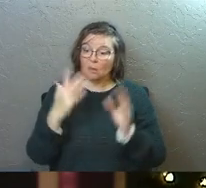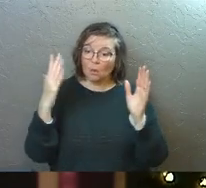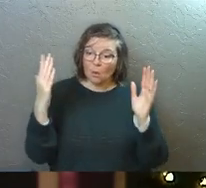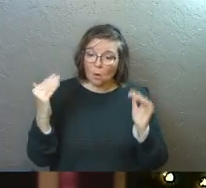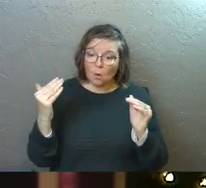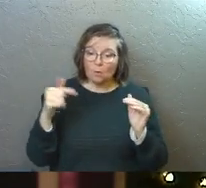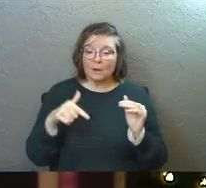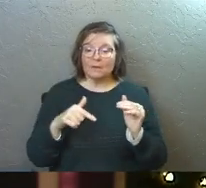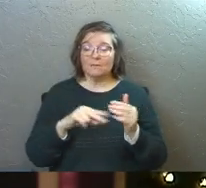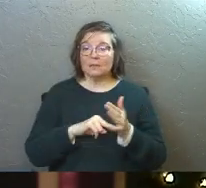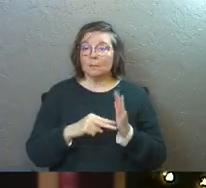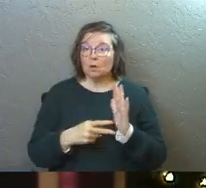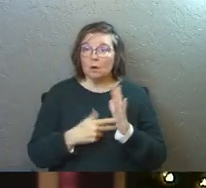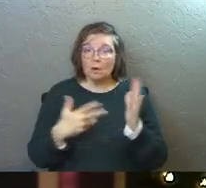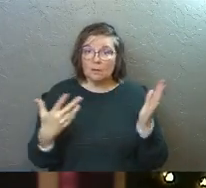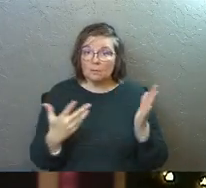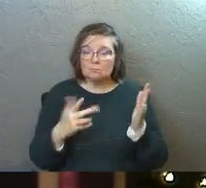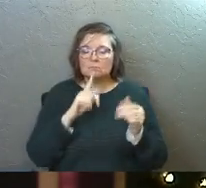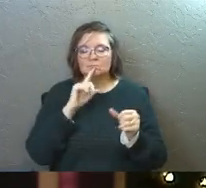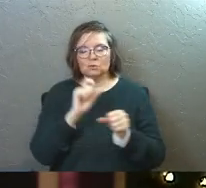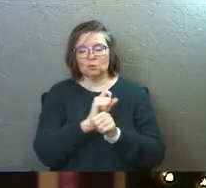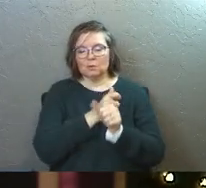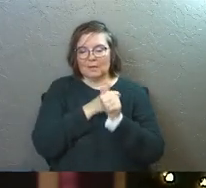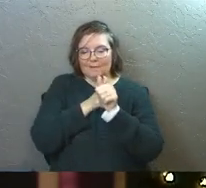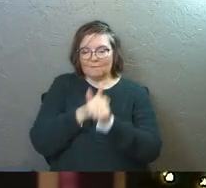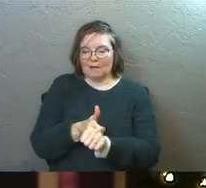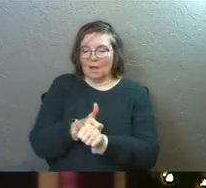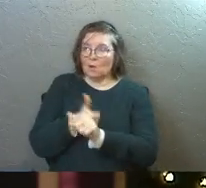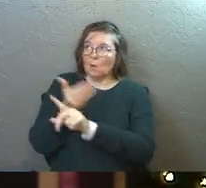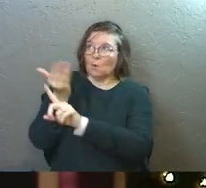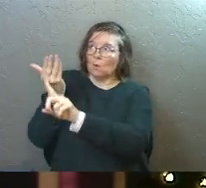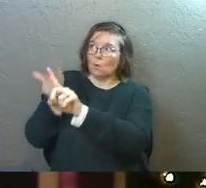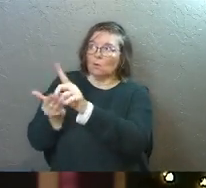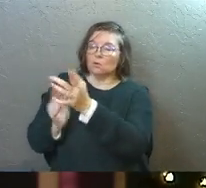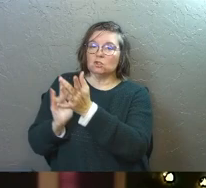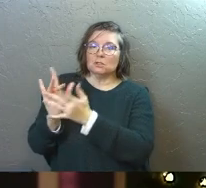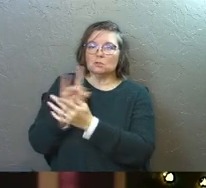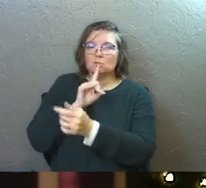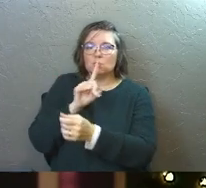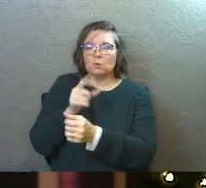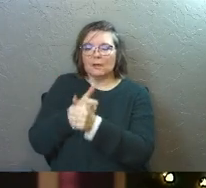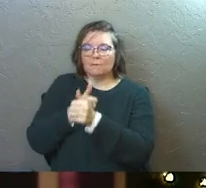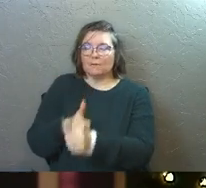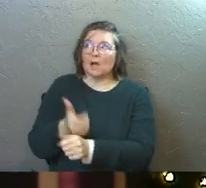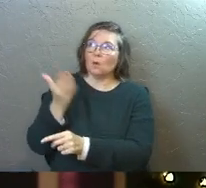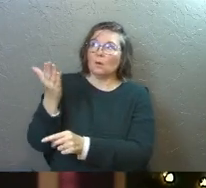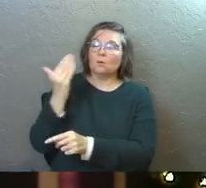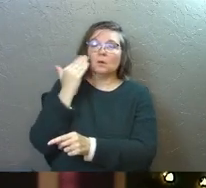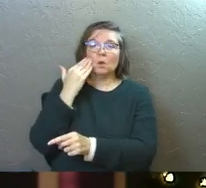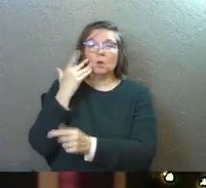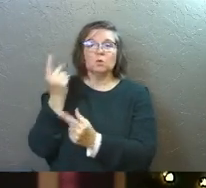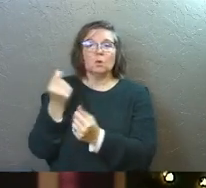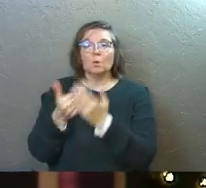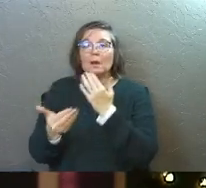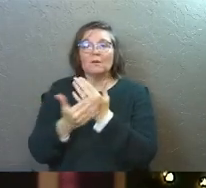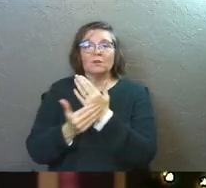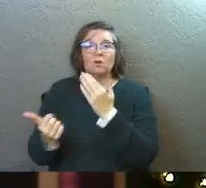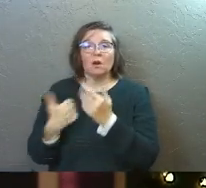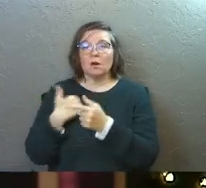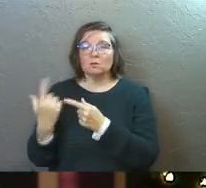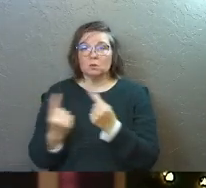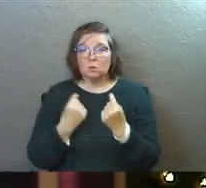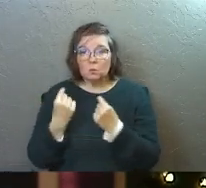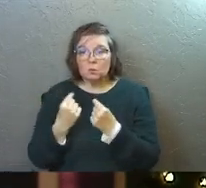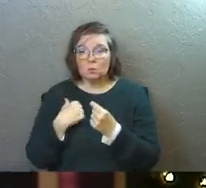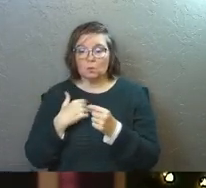hope of this purpose is that we would truly follow Jesus. Truly follow him. We would know him. We would do whatever he calls us to